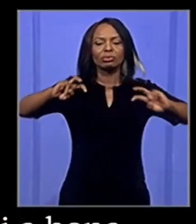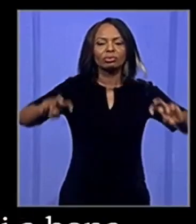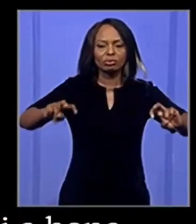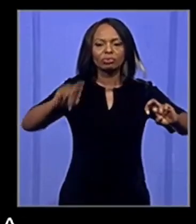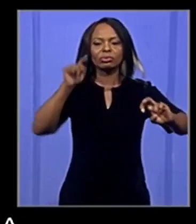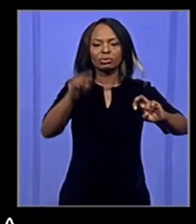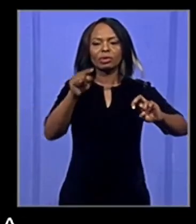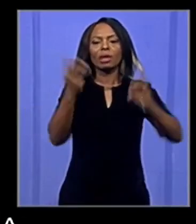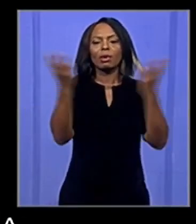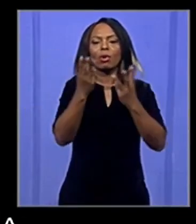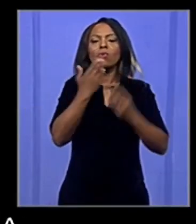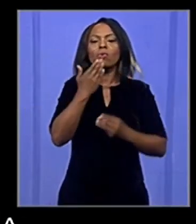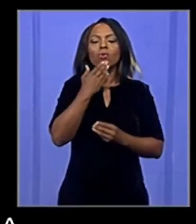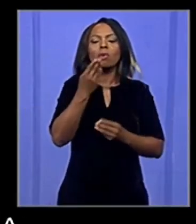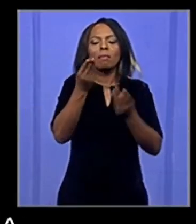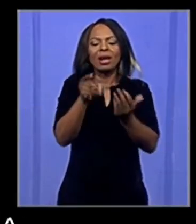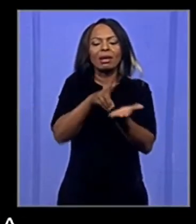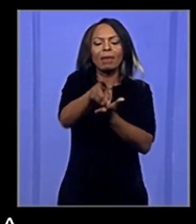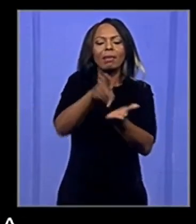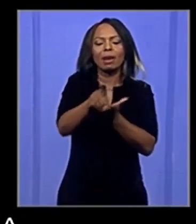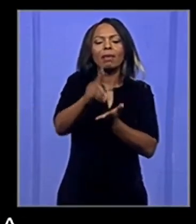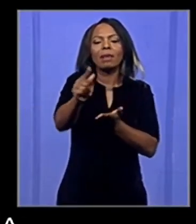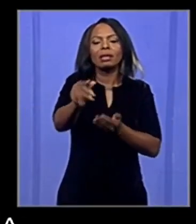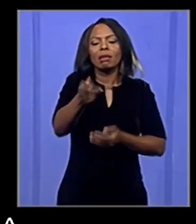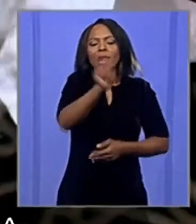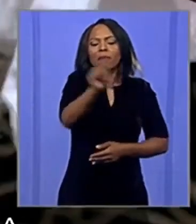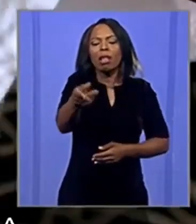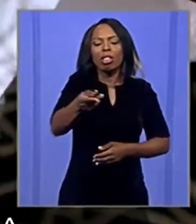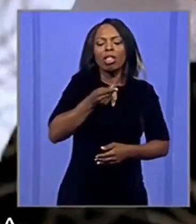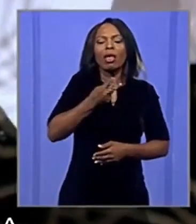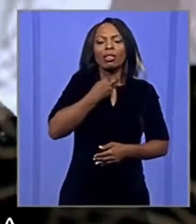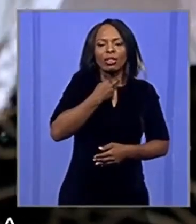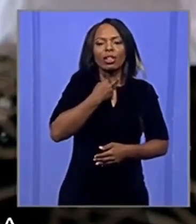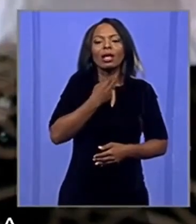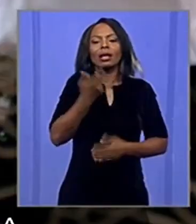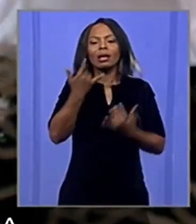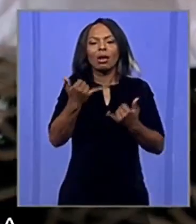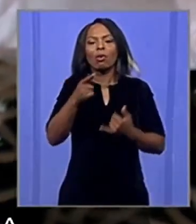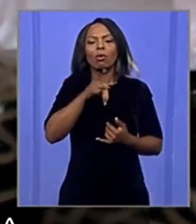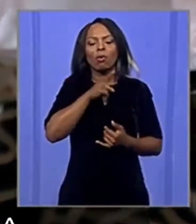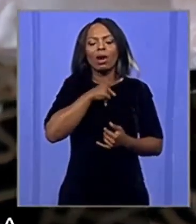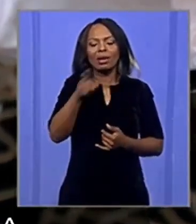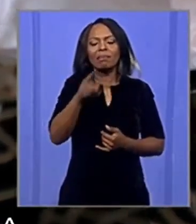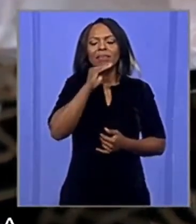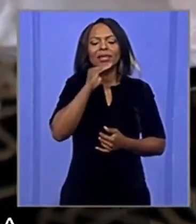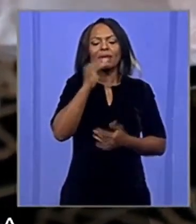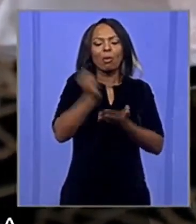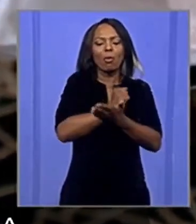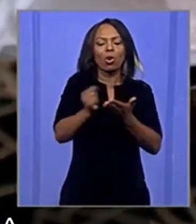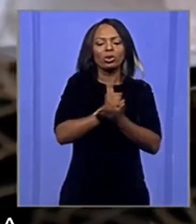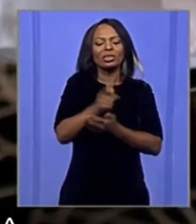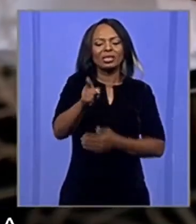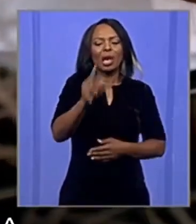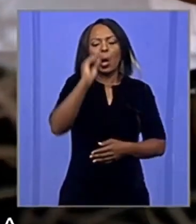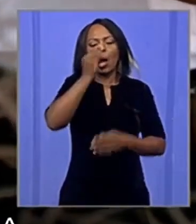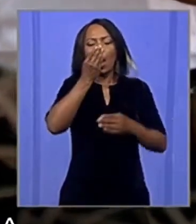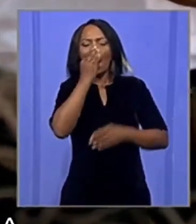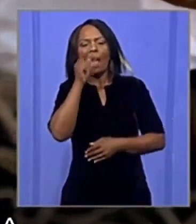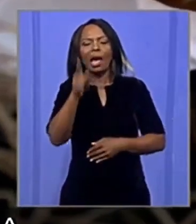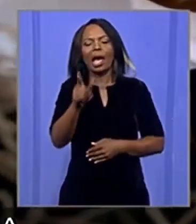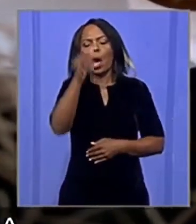ke taba ye ya go hloka ditshebedišo posong ya polokwane ba humane thušo